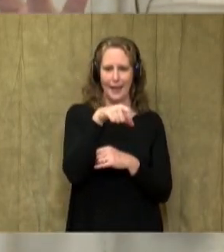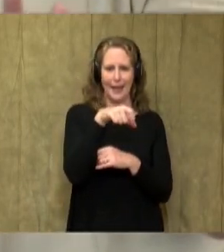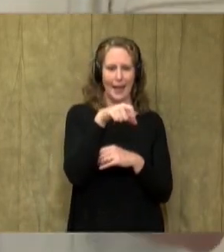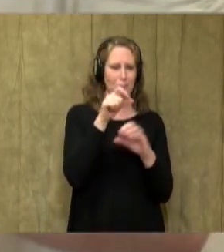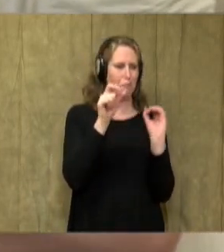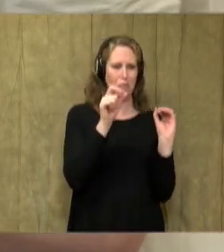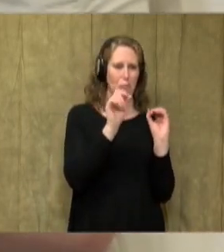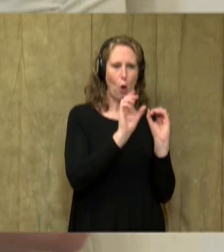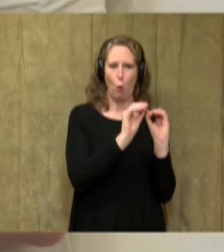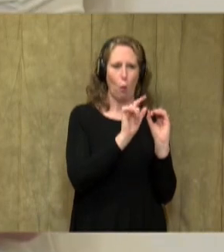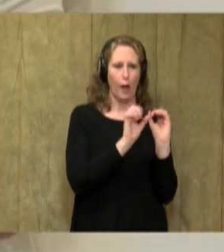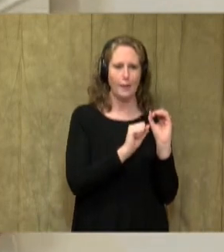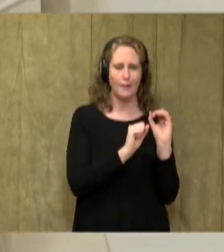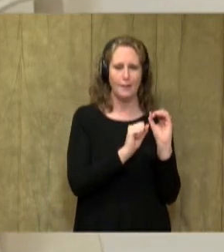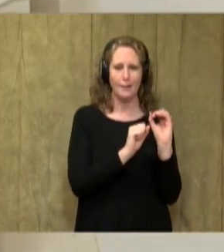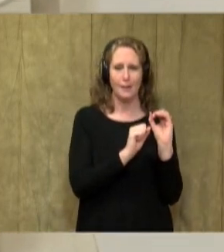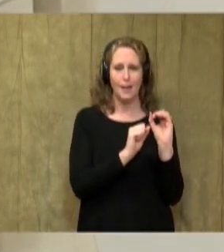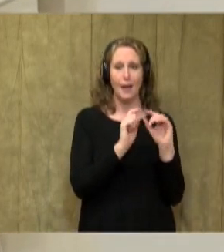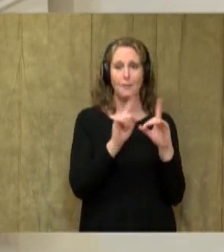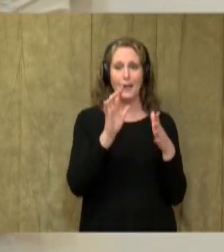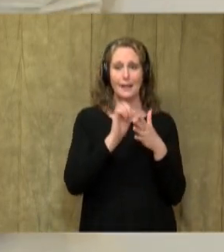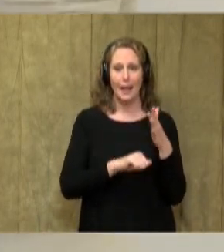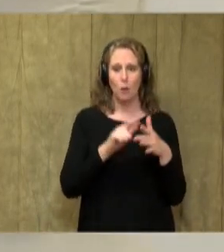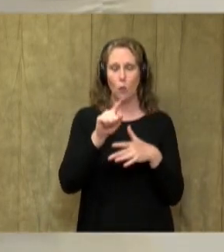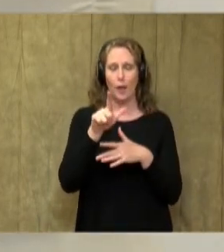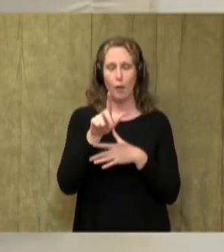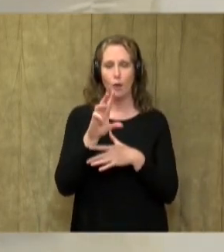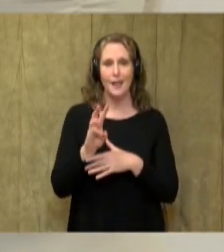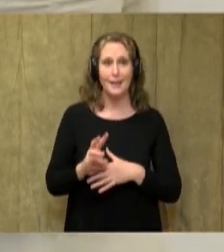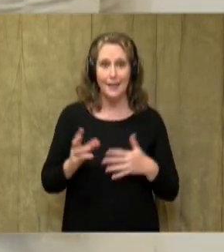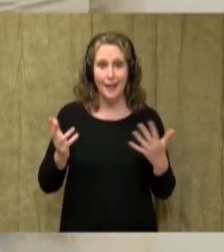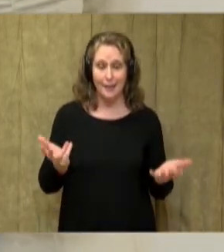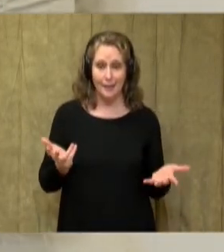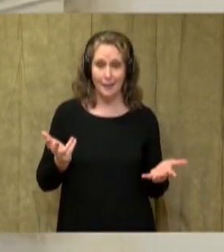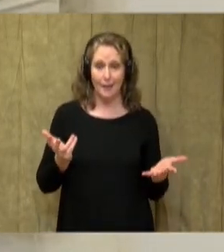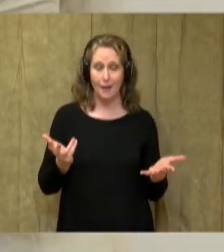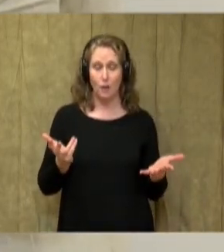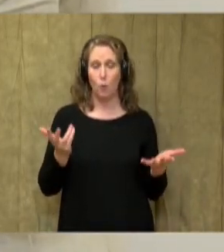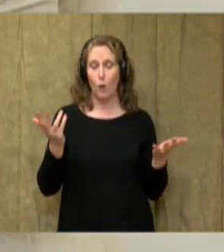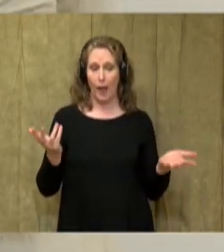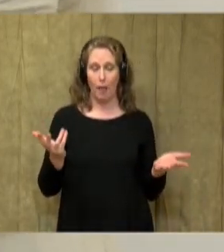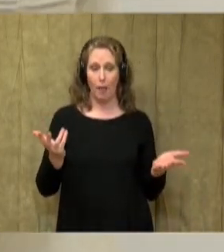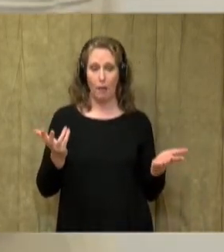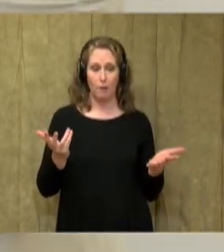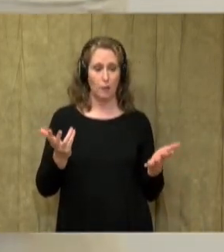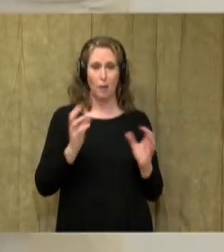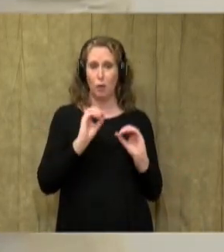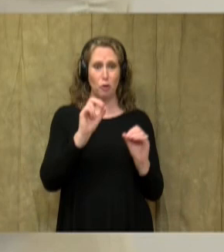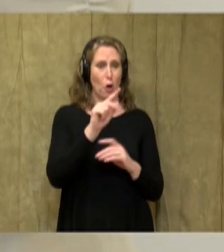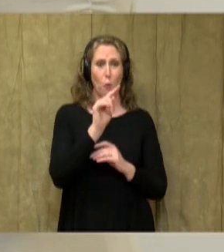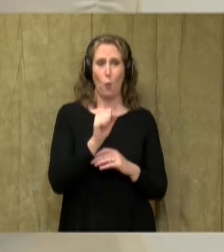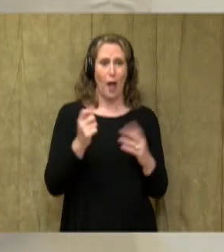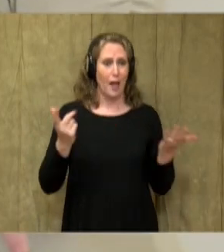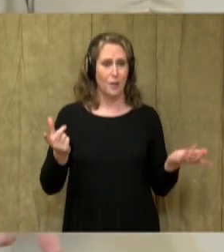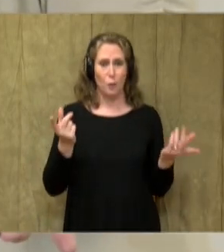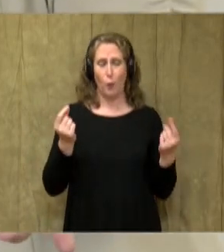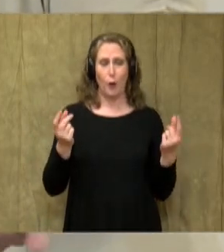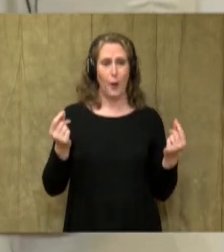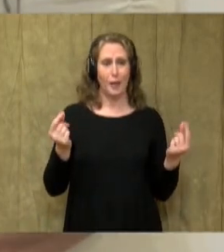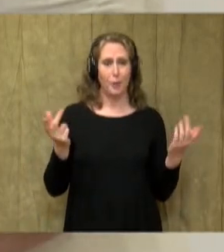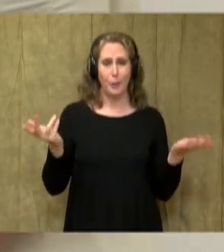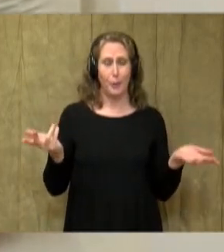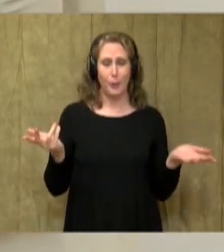ones. So we don't have to write any ones. All right, but we need to take away 136. Well, I don't have any ones. What do I need to